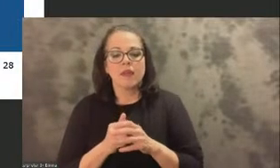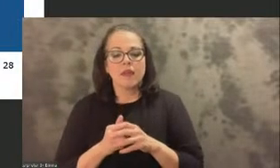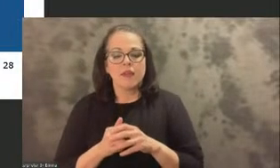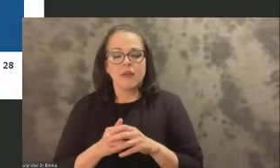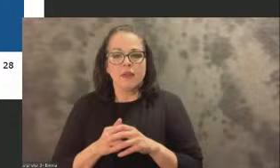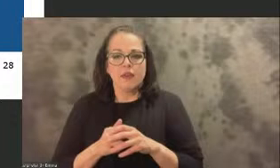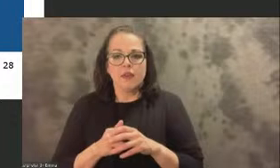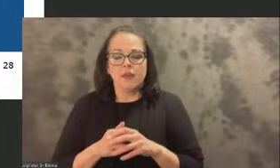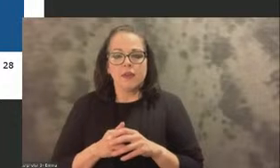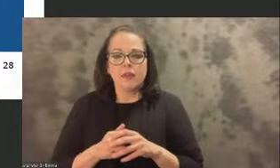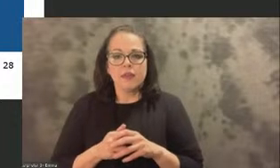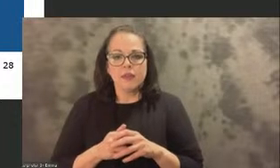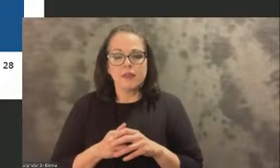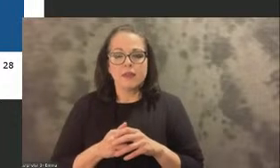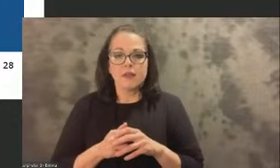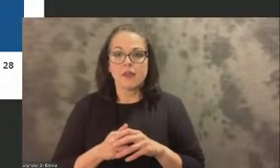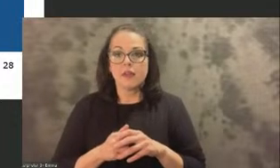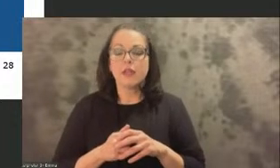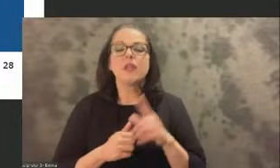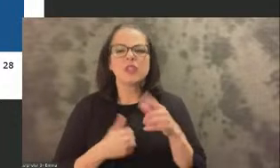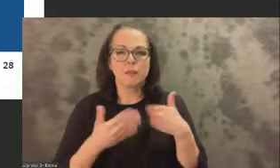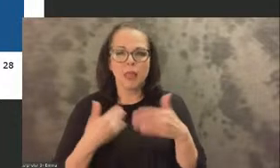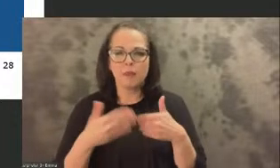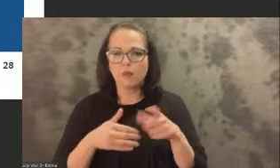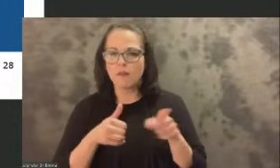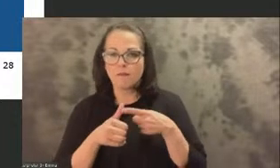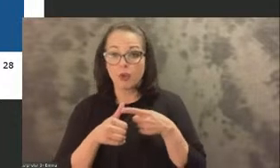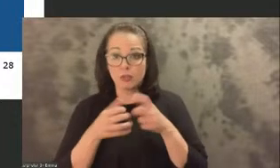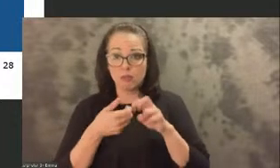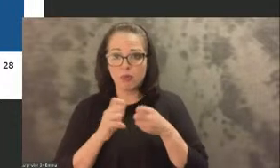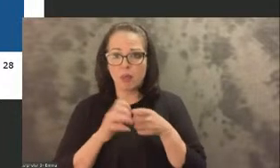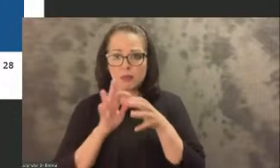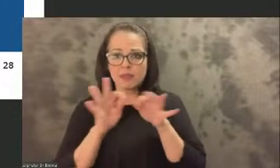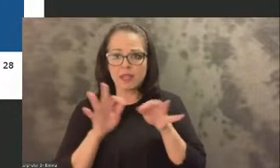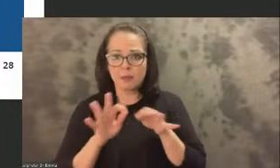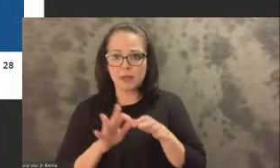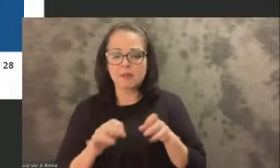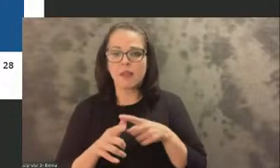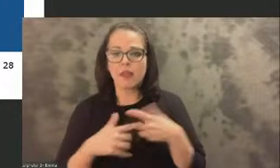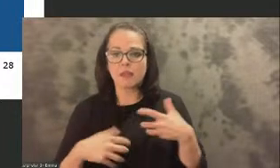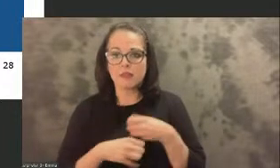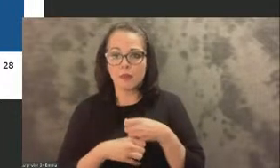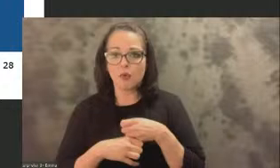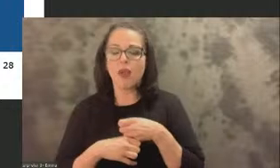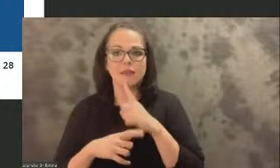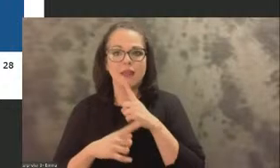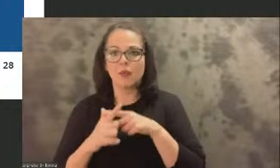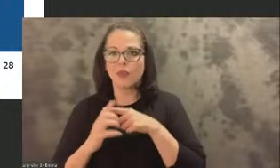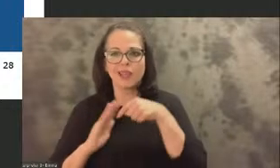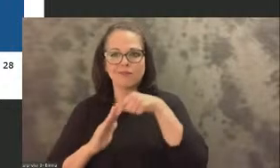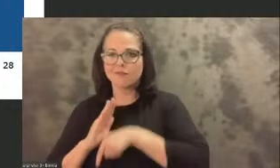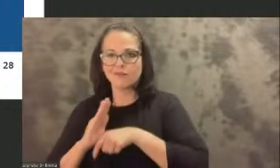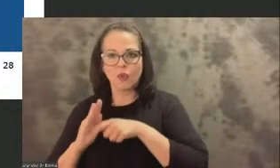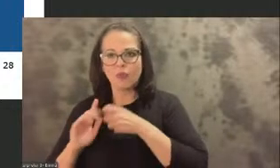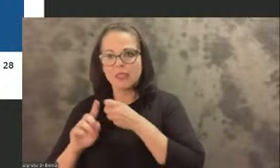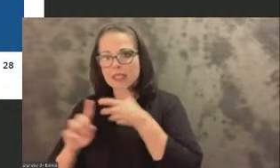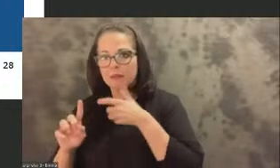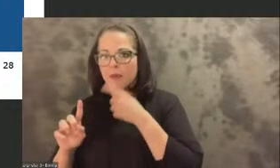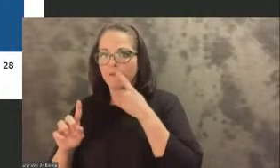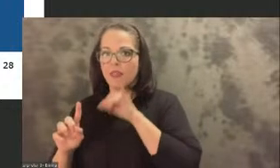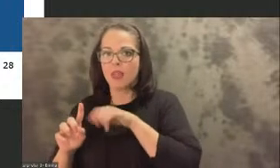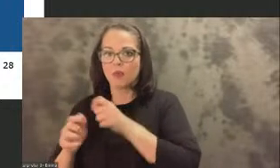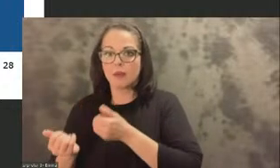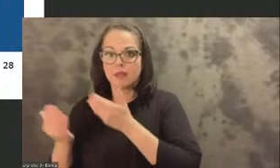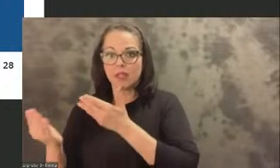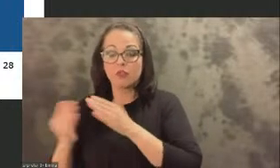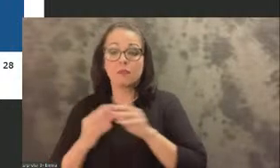problem statement. So let me run through the 3 problem statements and summarize, and we can dig into the recommendations. So the